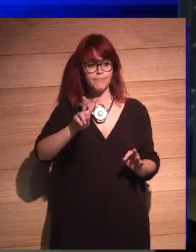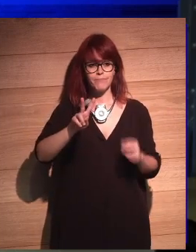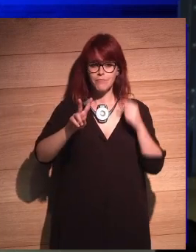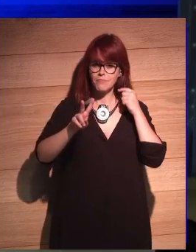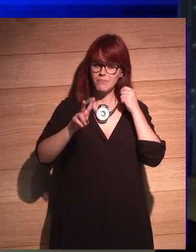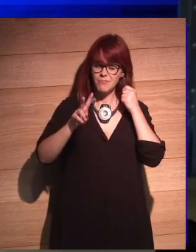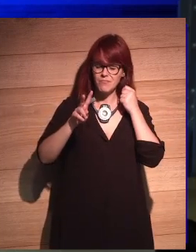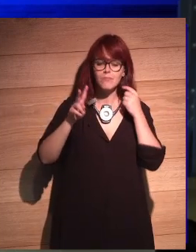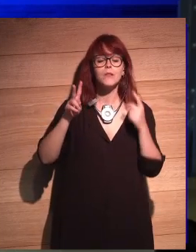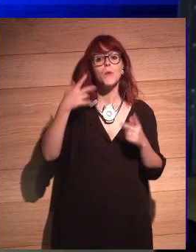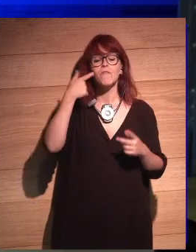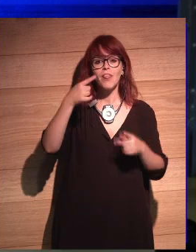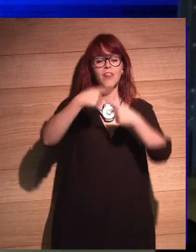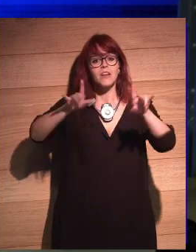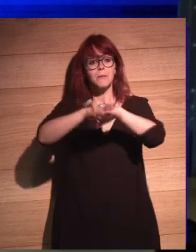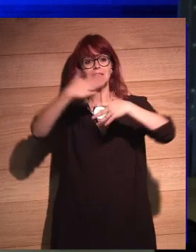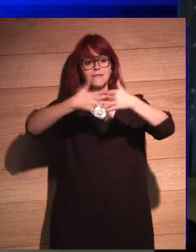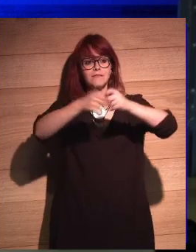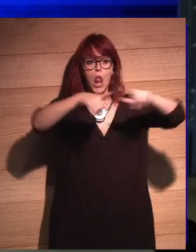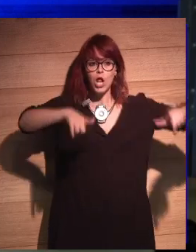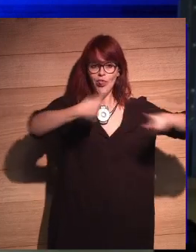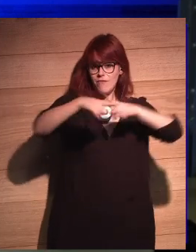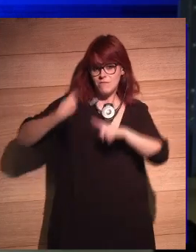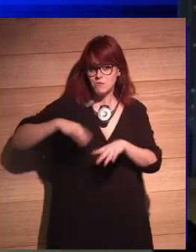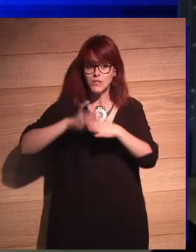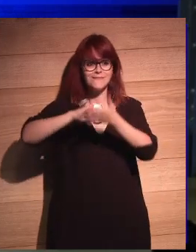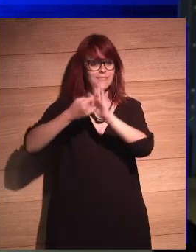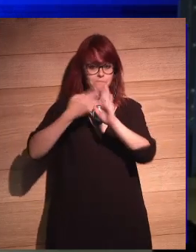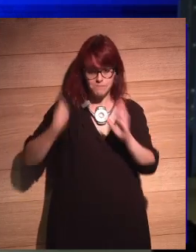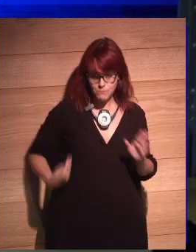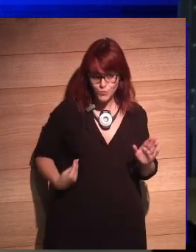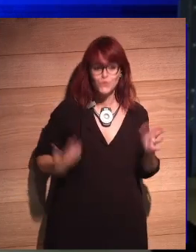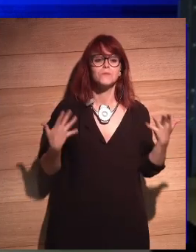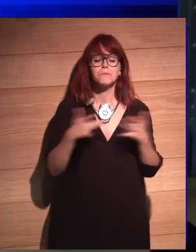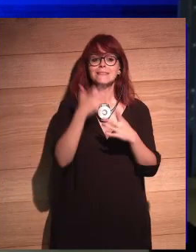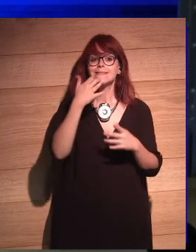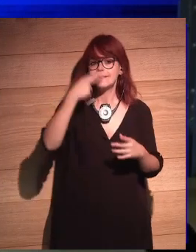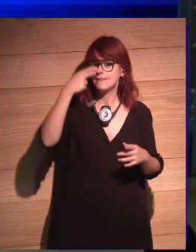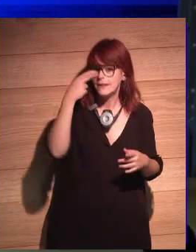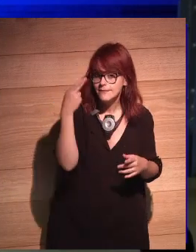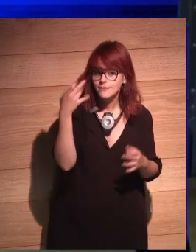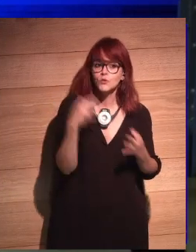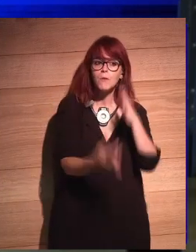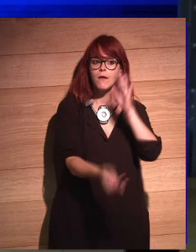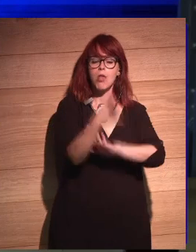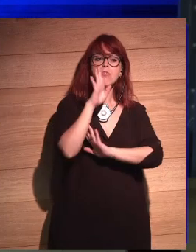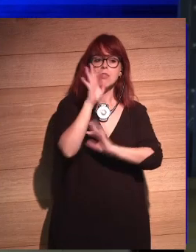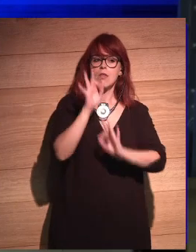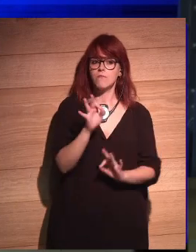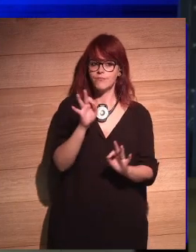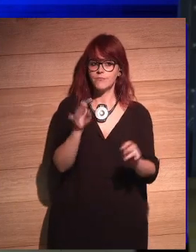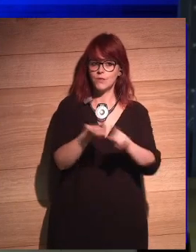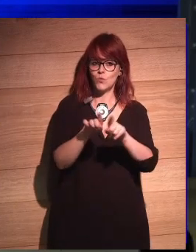handprint and stuff like that. But it is the same system. And if you're interested how it was created, this is how it's created. This probably